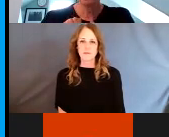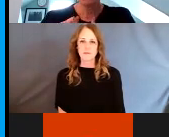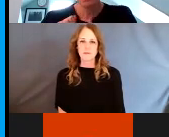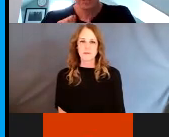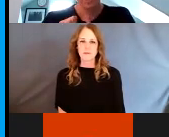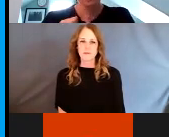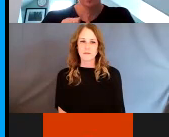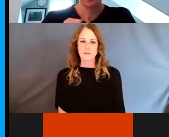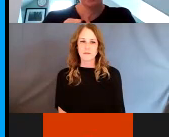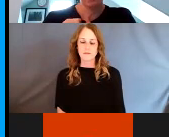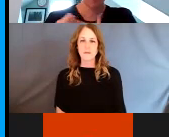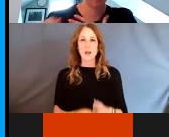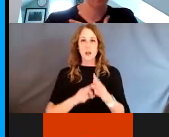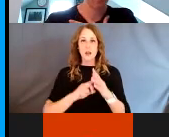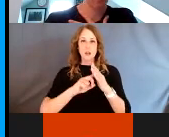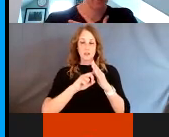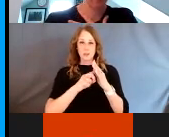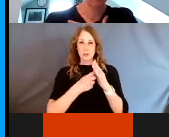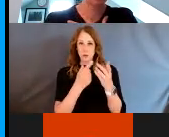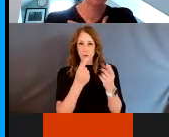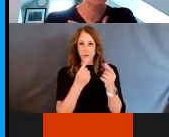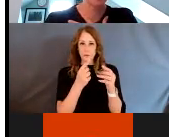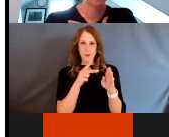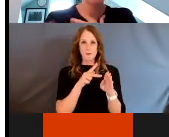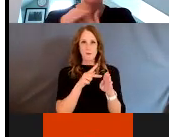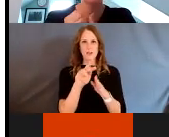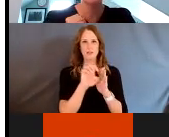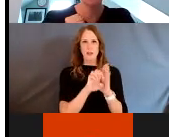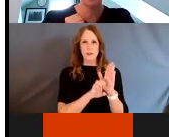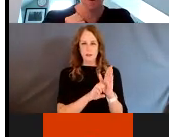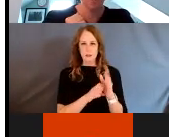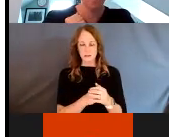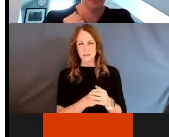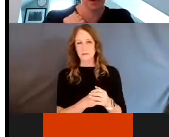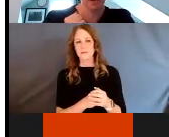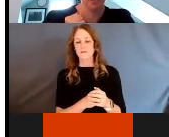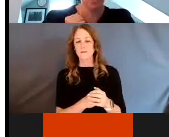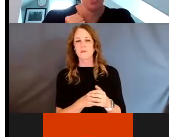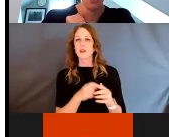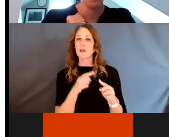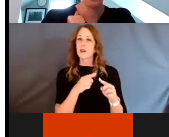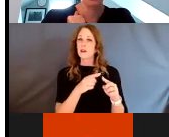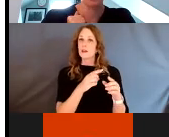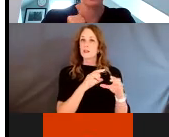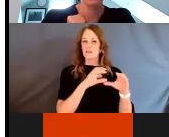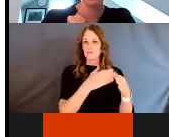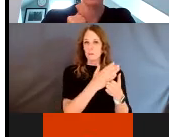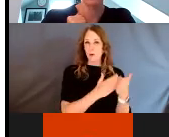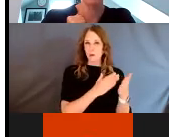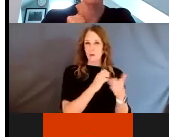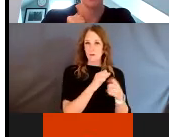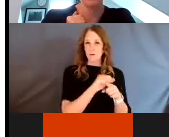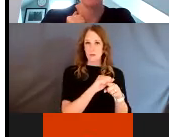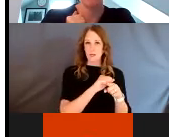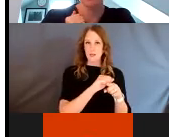So we're going to start today talking about professional ethics. And in this part of the training, we're going